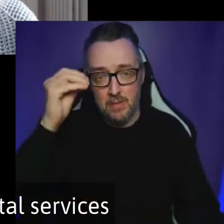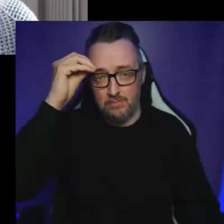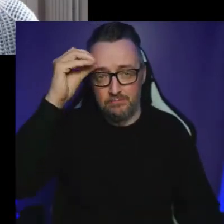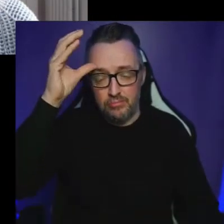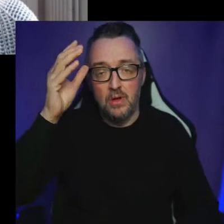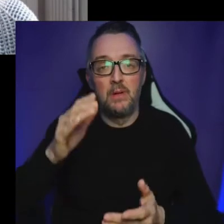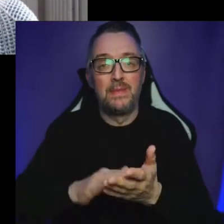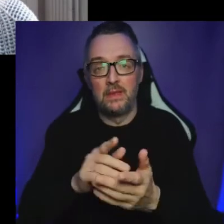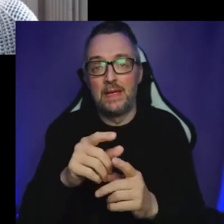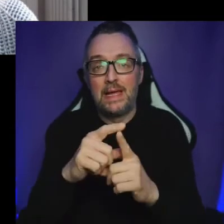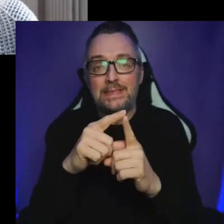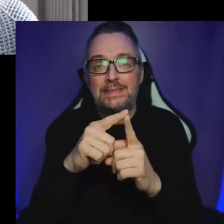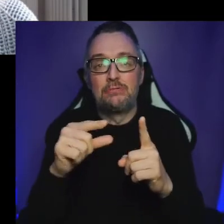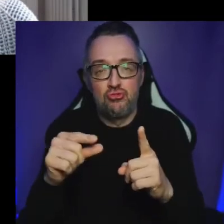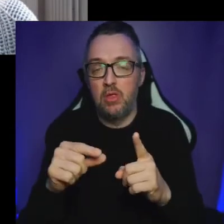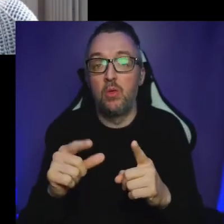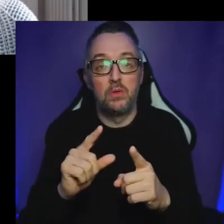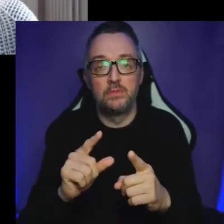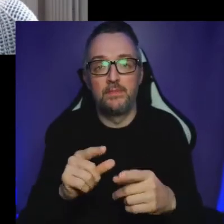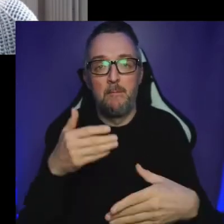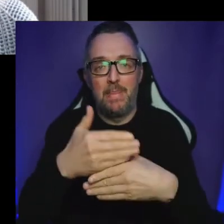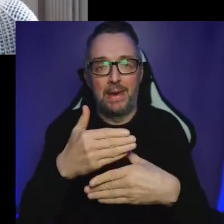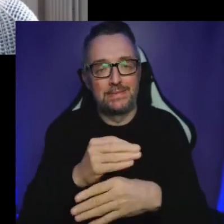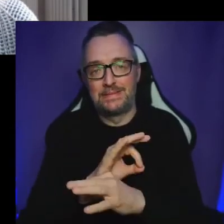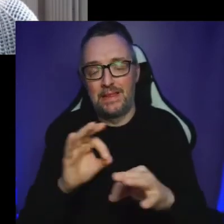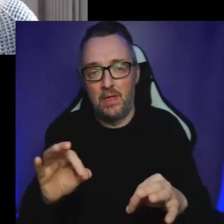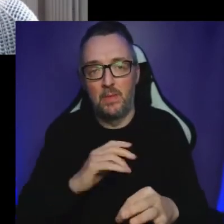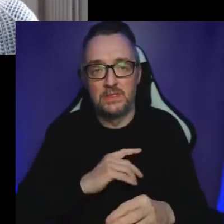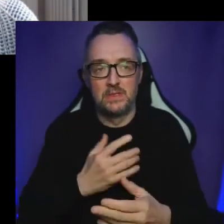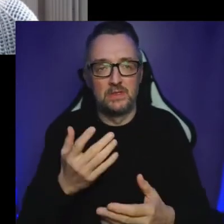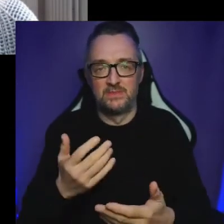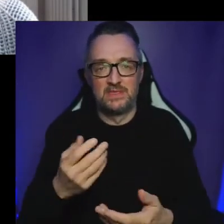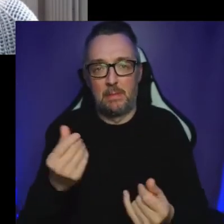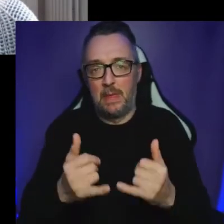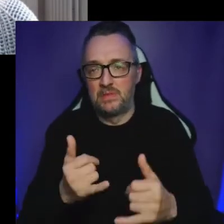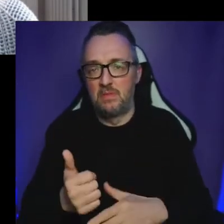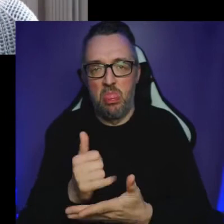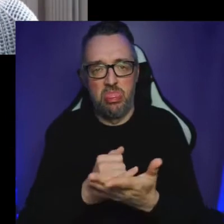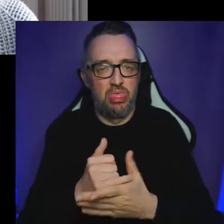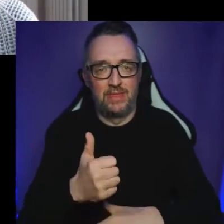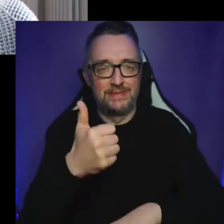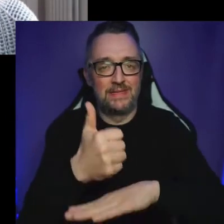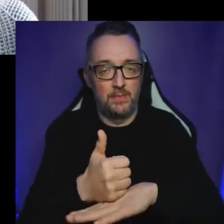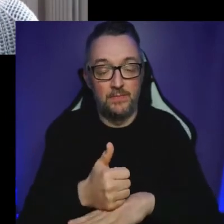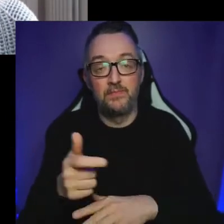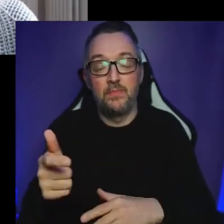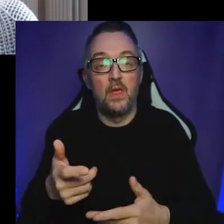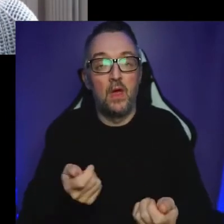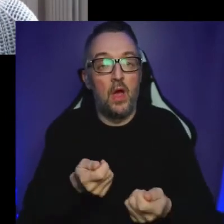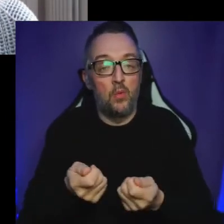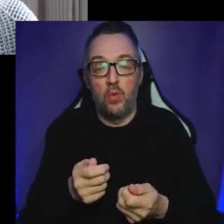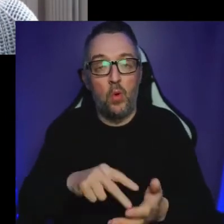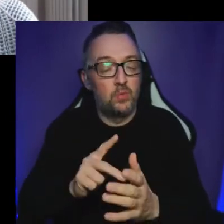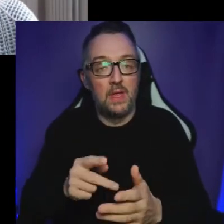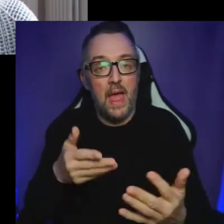digital services do not introduce barriers to disabled people through poor implementation. He organises Accessibility Scotland, an annual